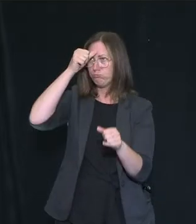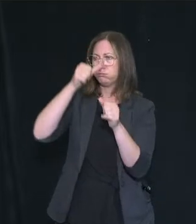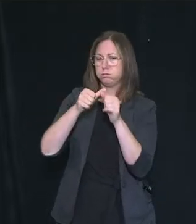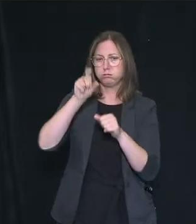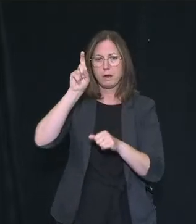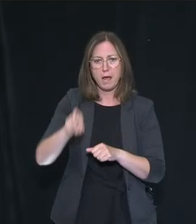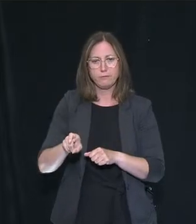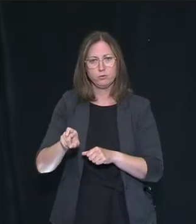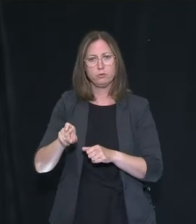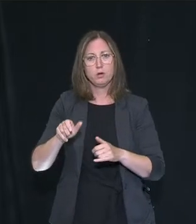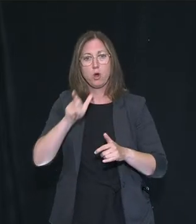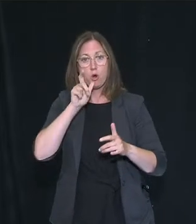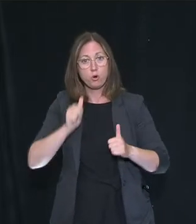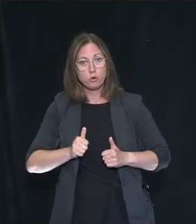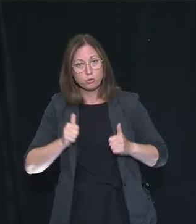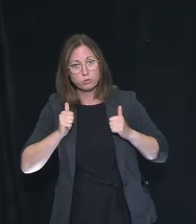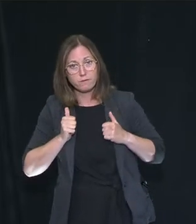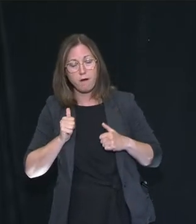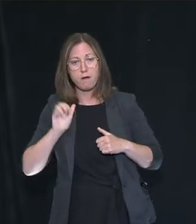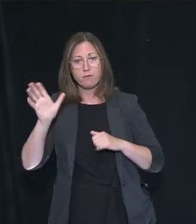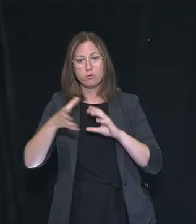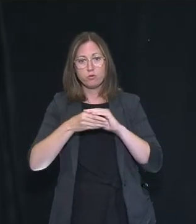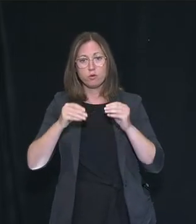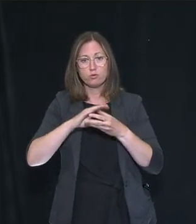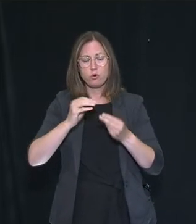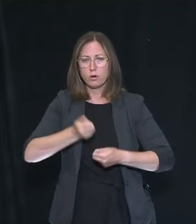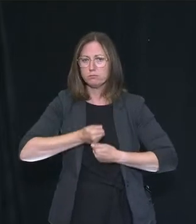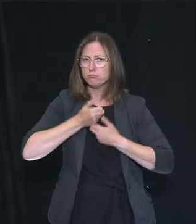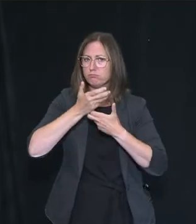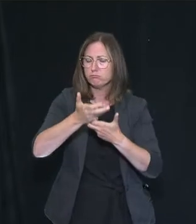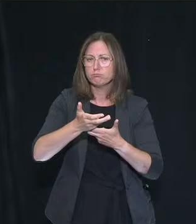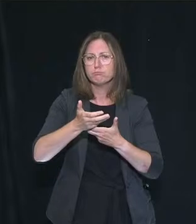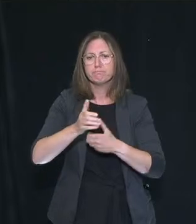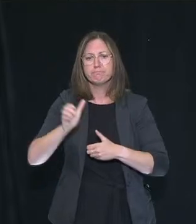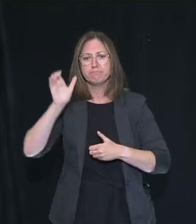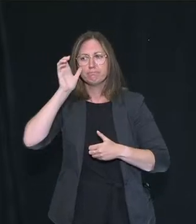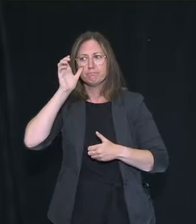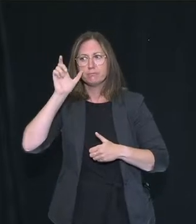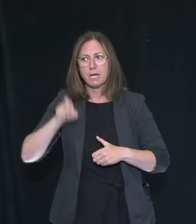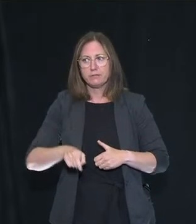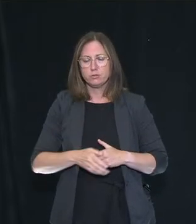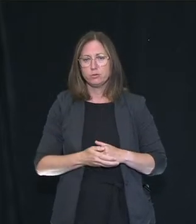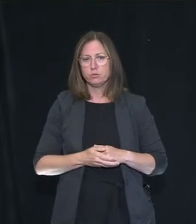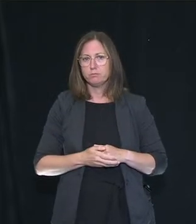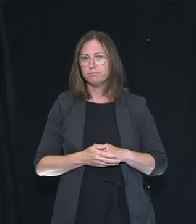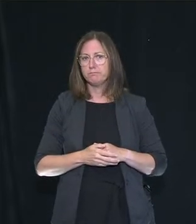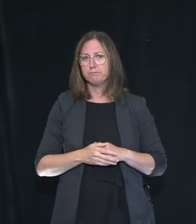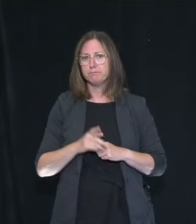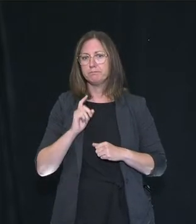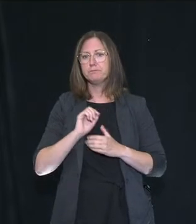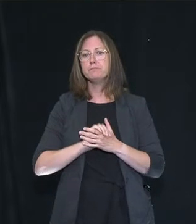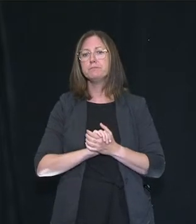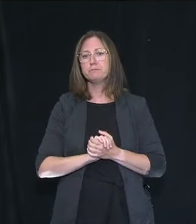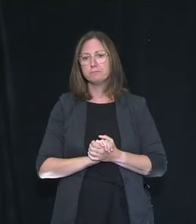survivors and of those who never made it home, and to support and care for those who did.